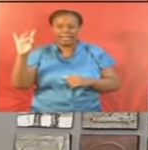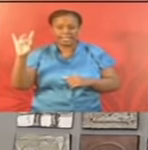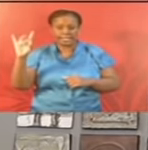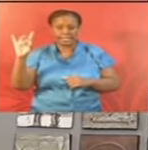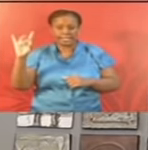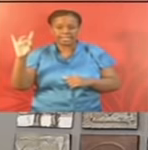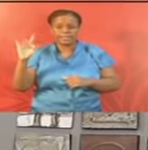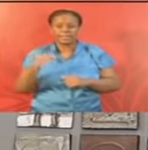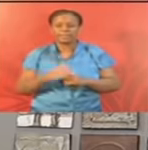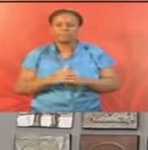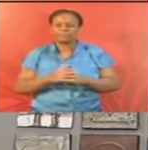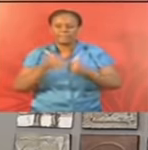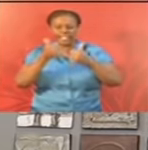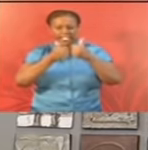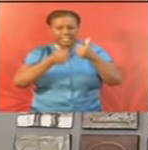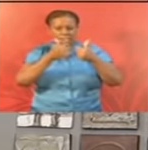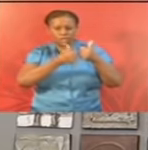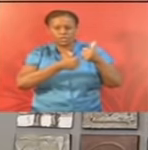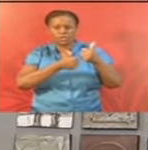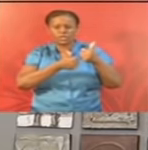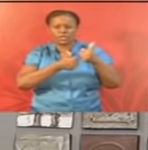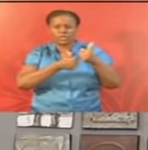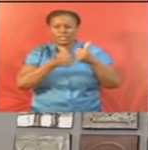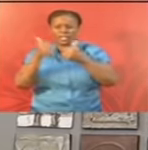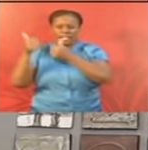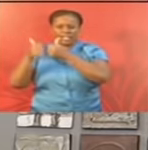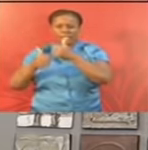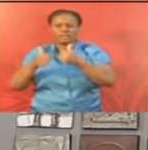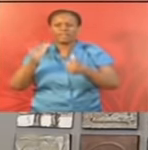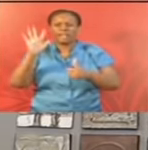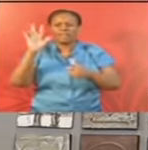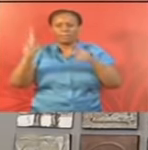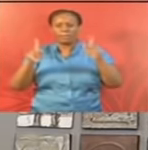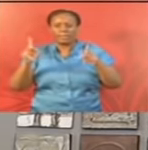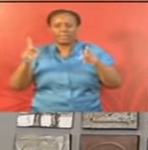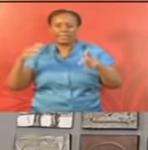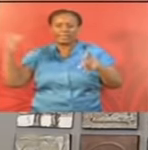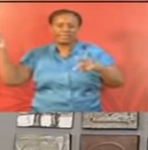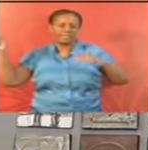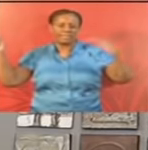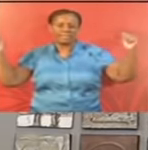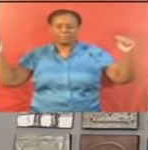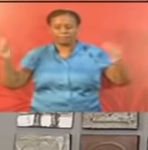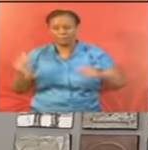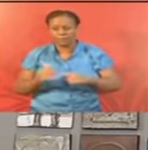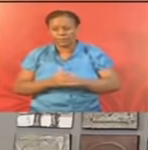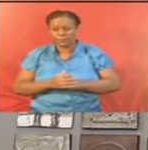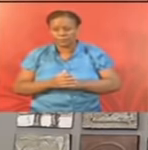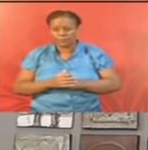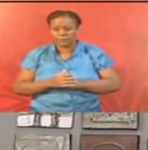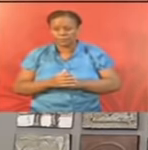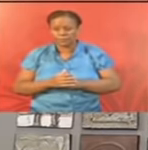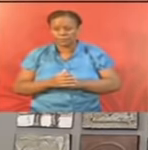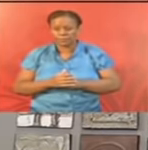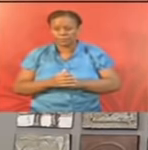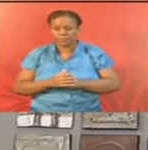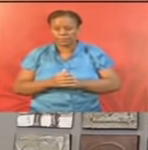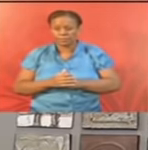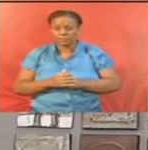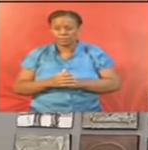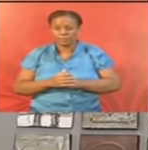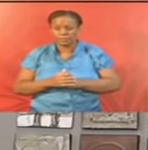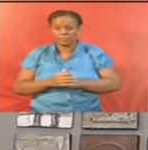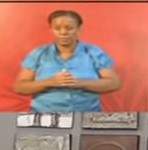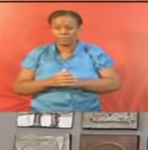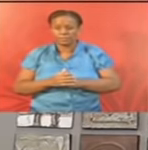of those institutions. At the hospitals where we house our suspected ill cases, still awaiting a test